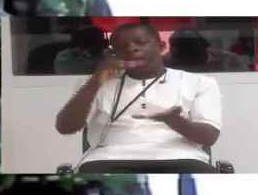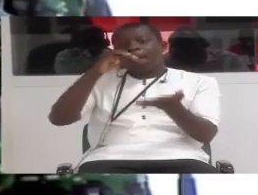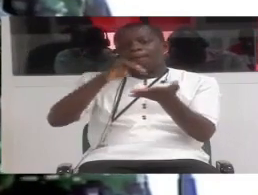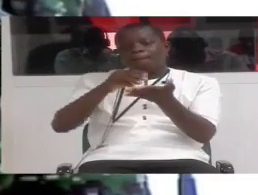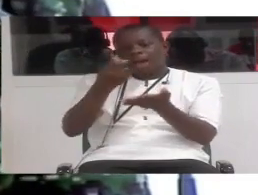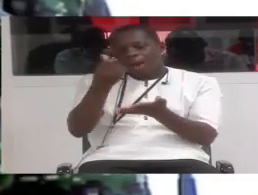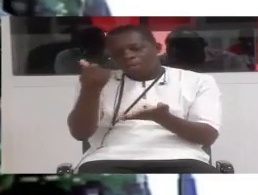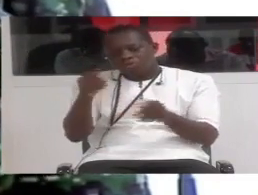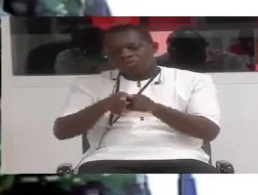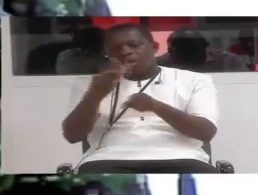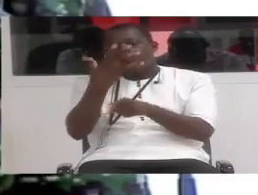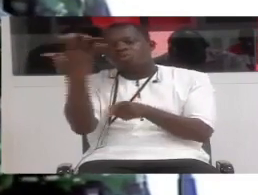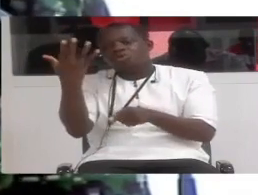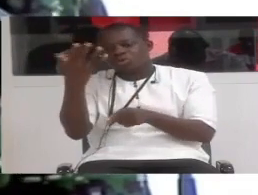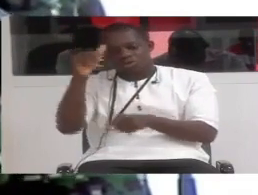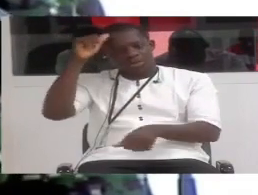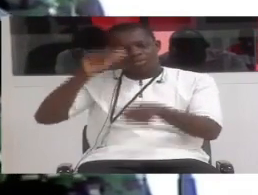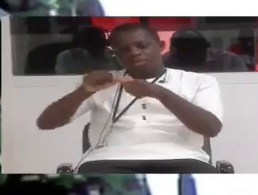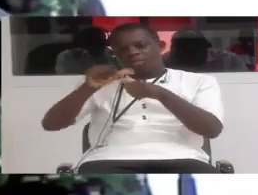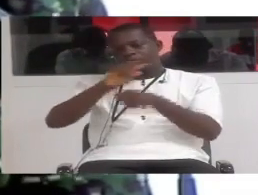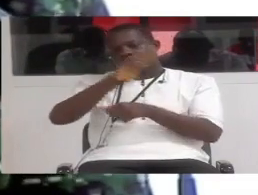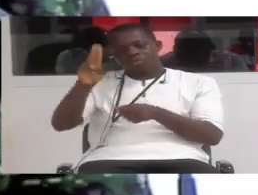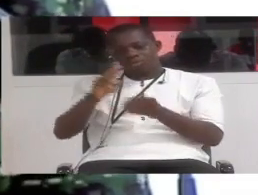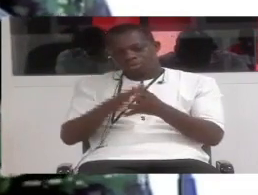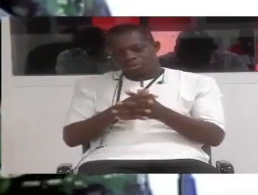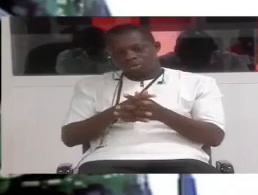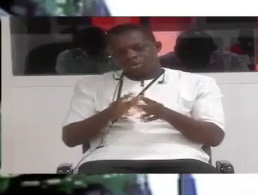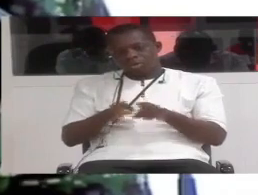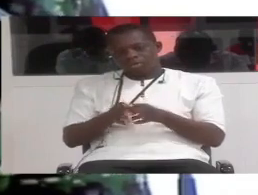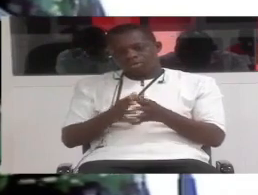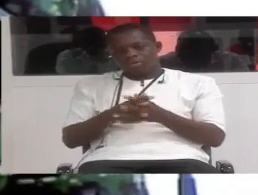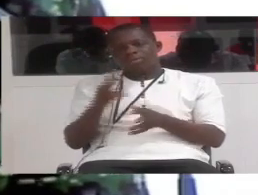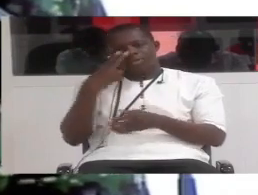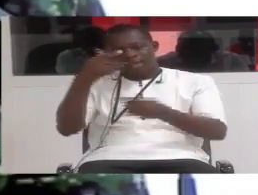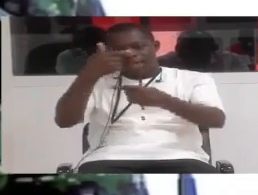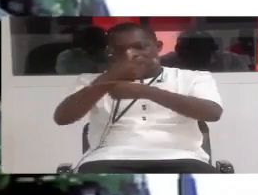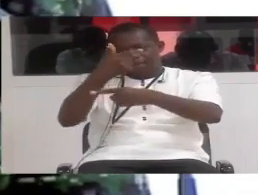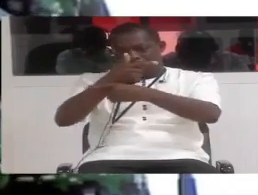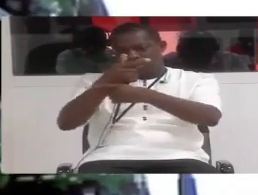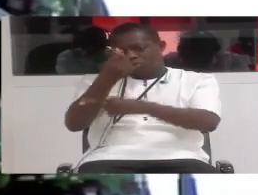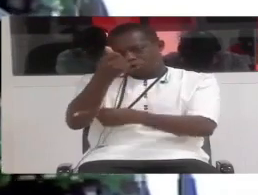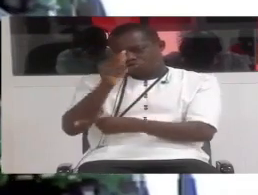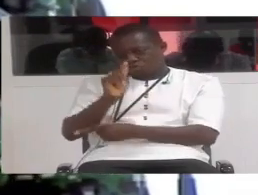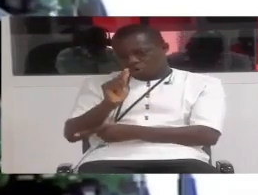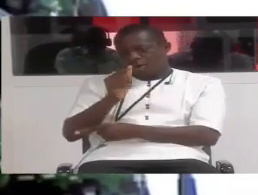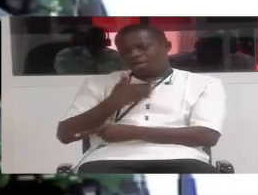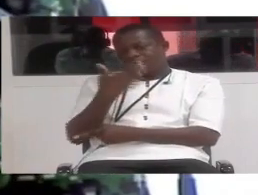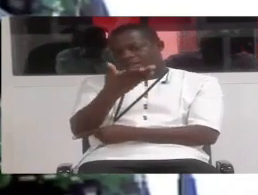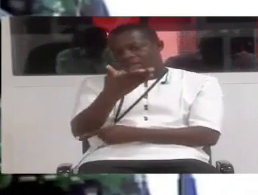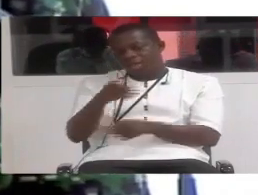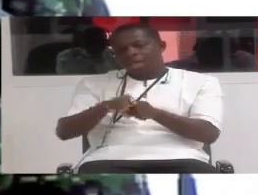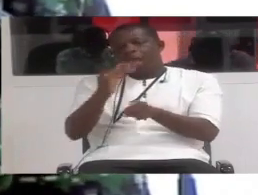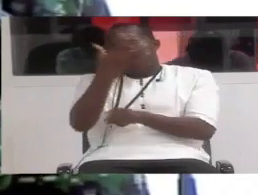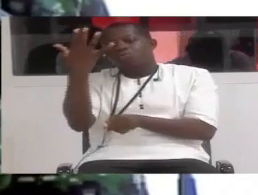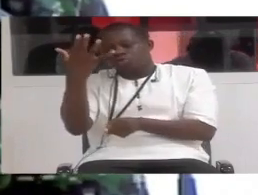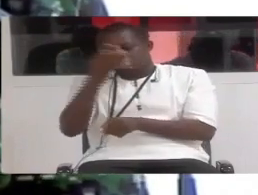ñaata la. But I cannot tell how much it was. Téké won nañ leen xaliss Gambi tam tuti. We also found them. Konté bi tam ñaata